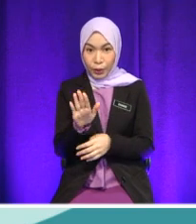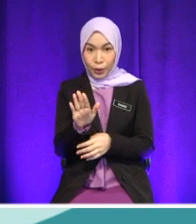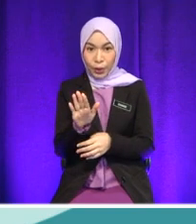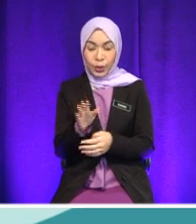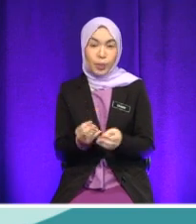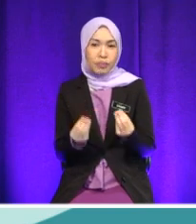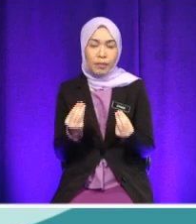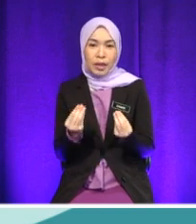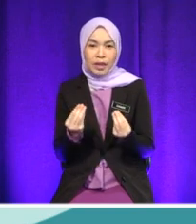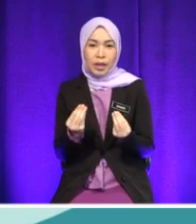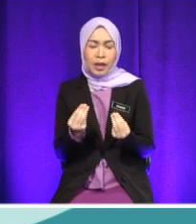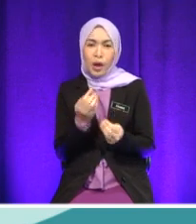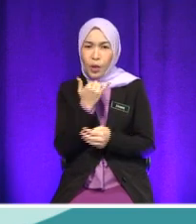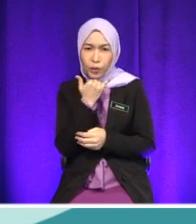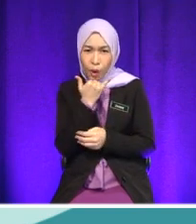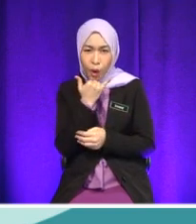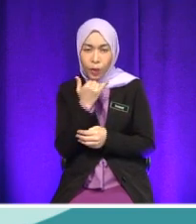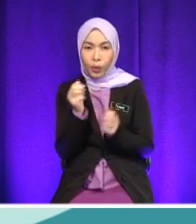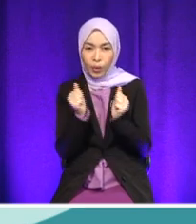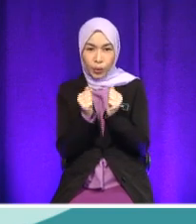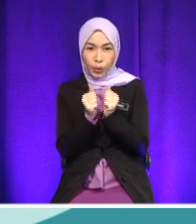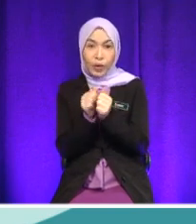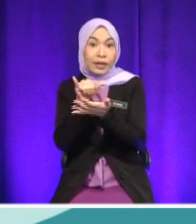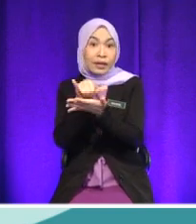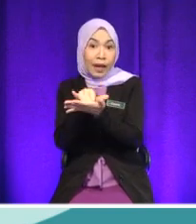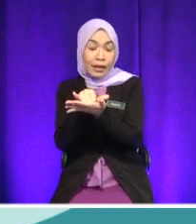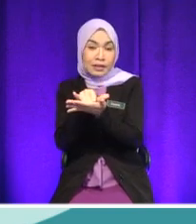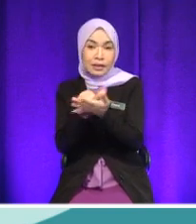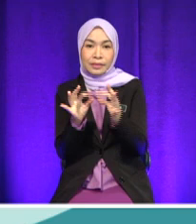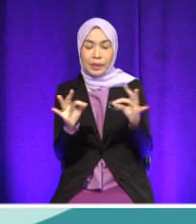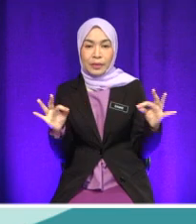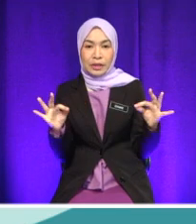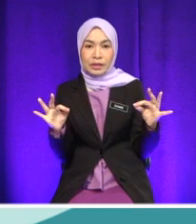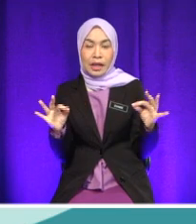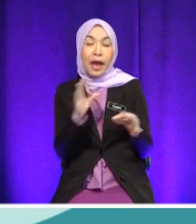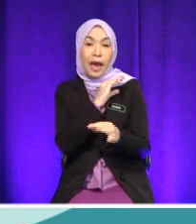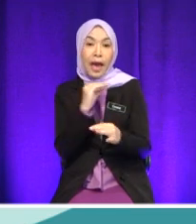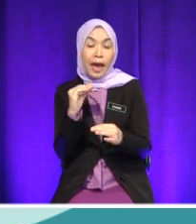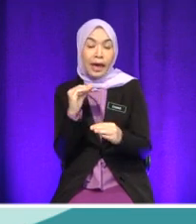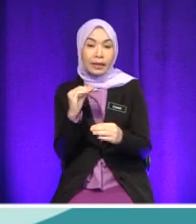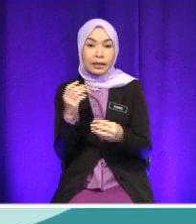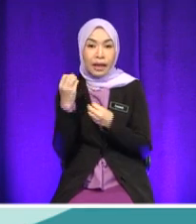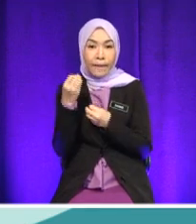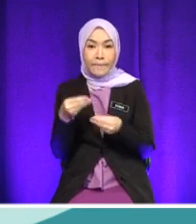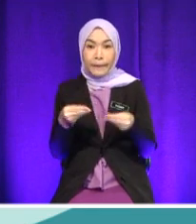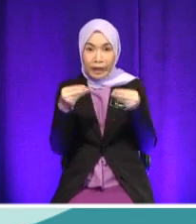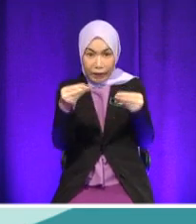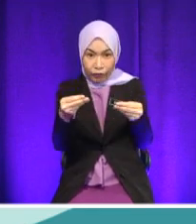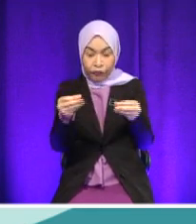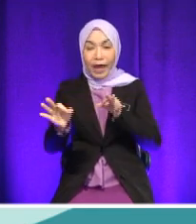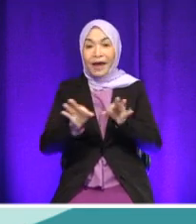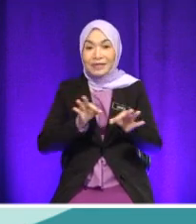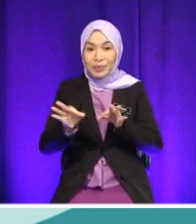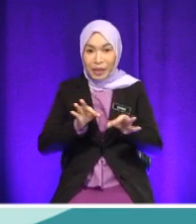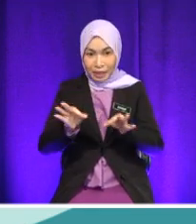reason why. Okay, so you can use the third one, like I wouldn't say that because, and then you give your explanations. Remember, we need to explain